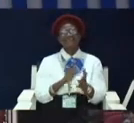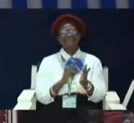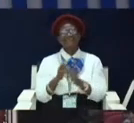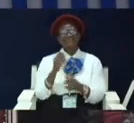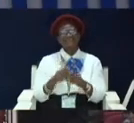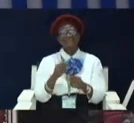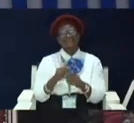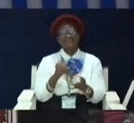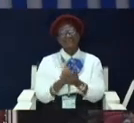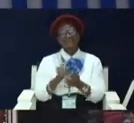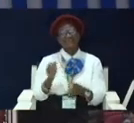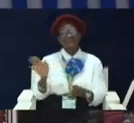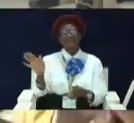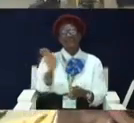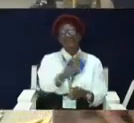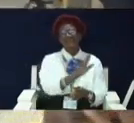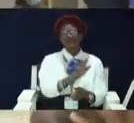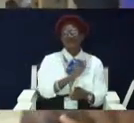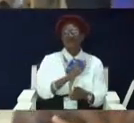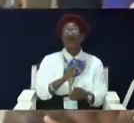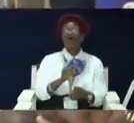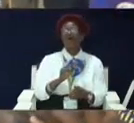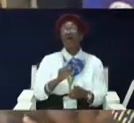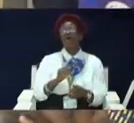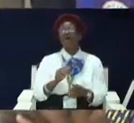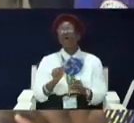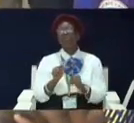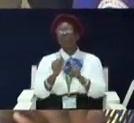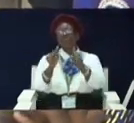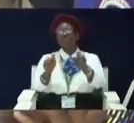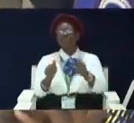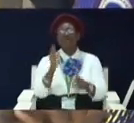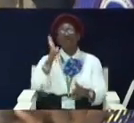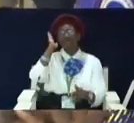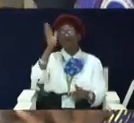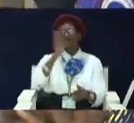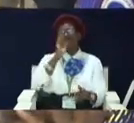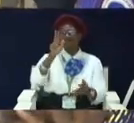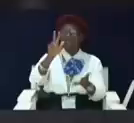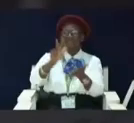Your promotion will be triple. Igbega yin na iloko meta ni.